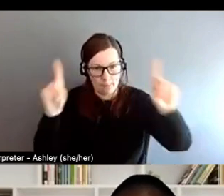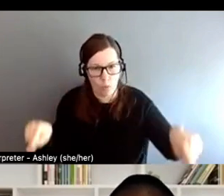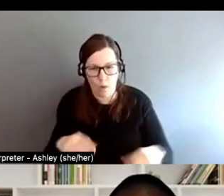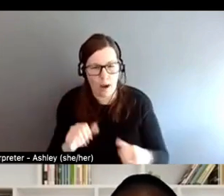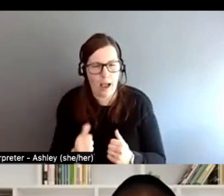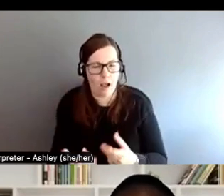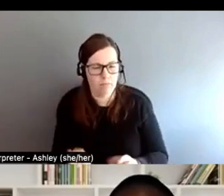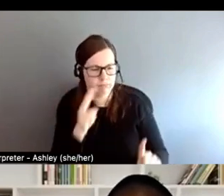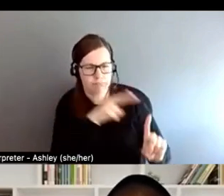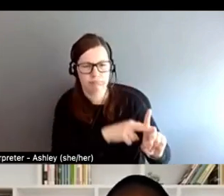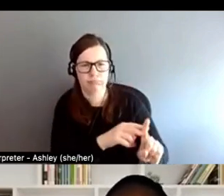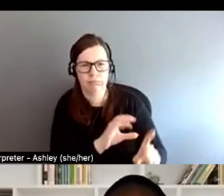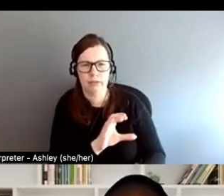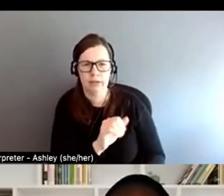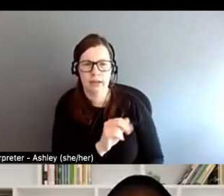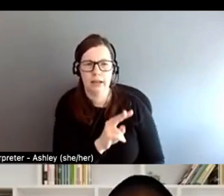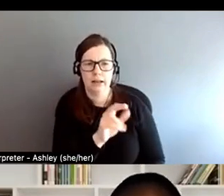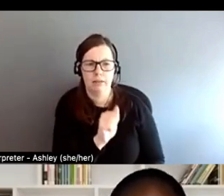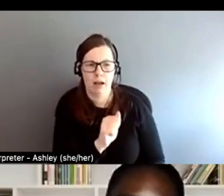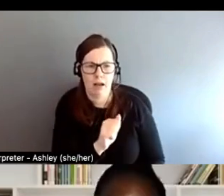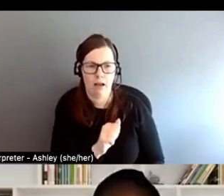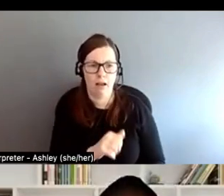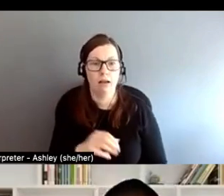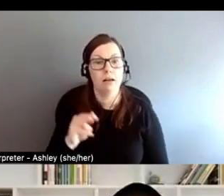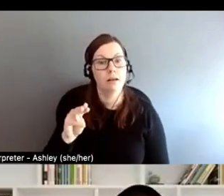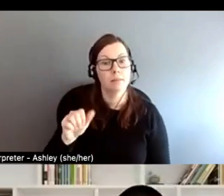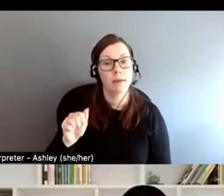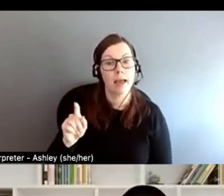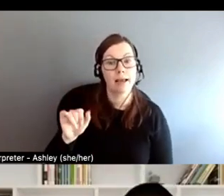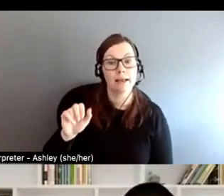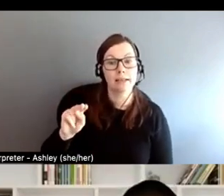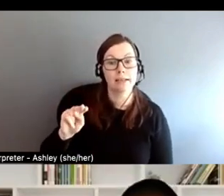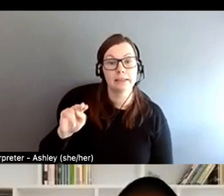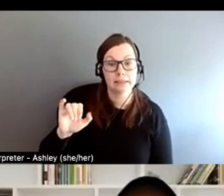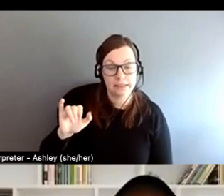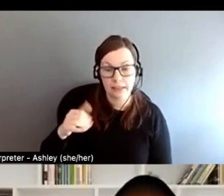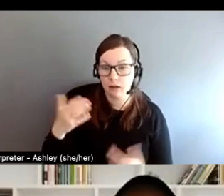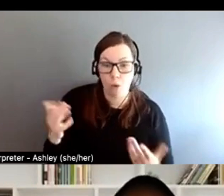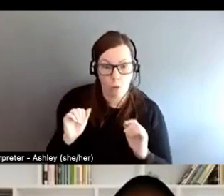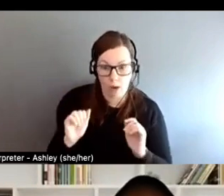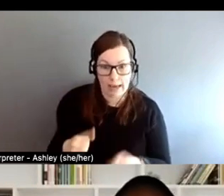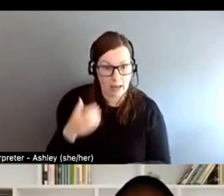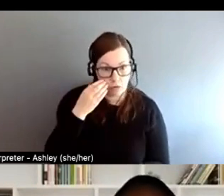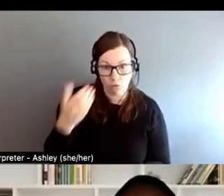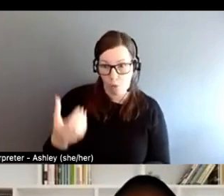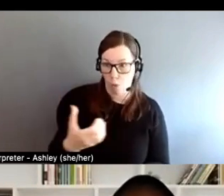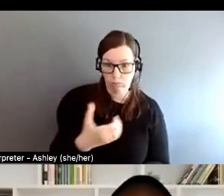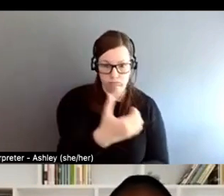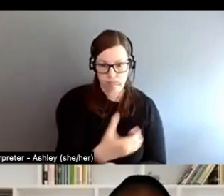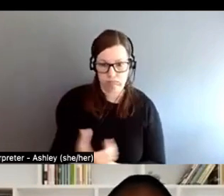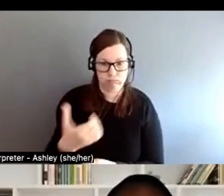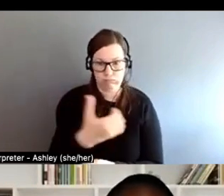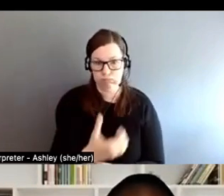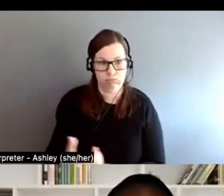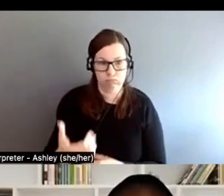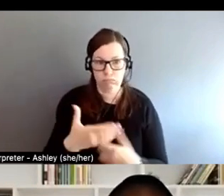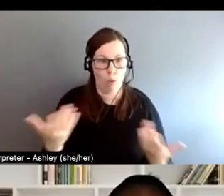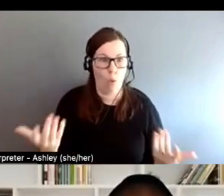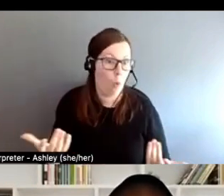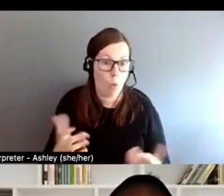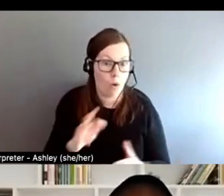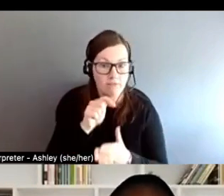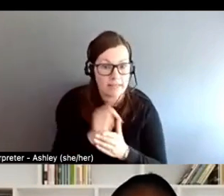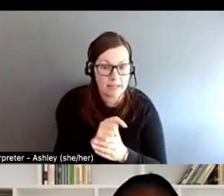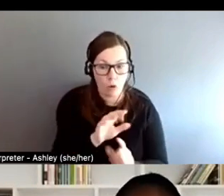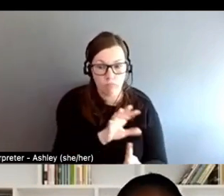cell phone or a video recorder. But how would that So what I record. do, so you upload it. It has